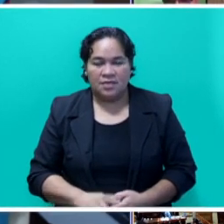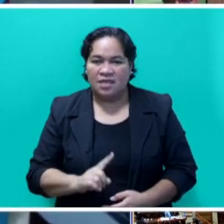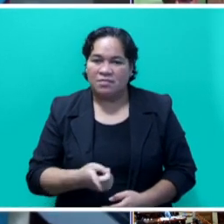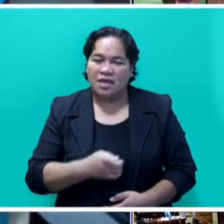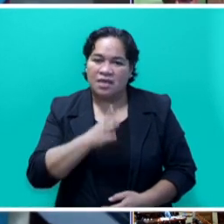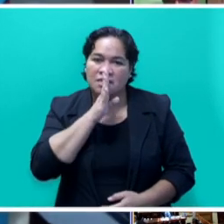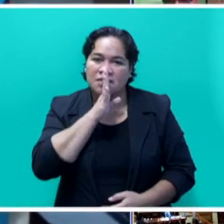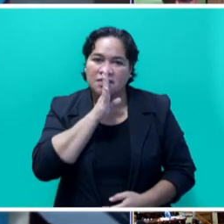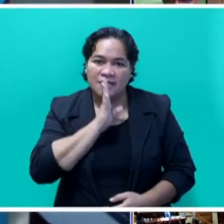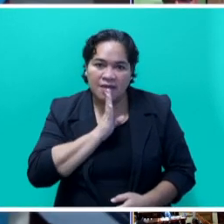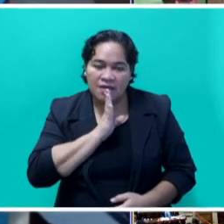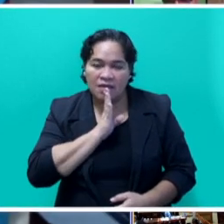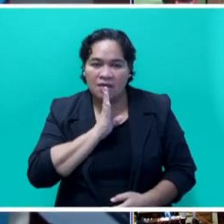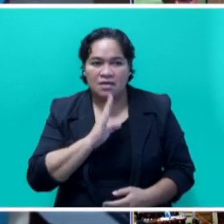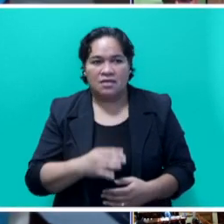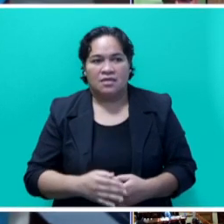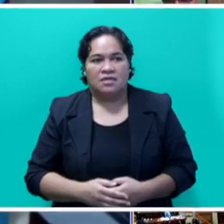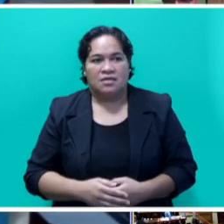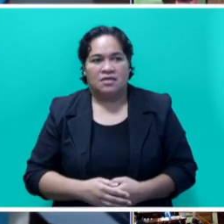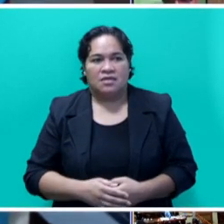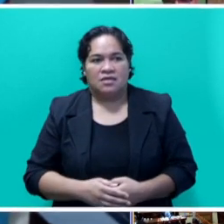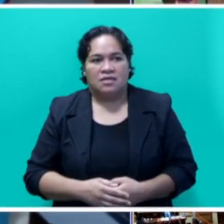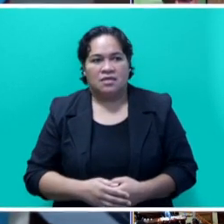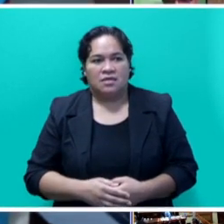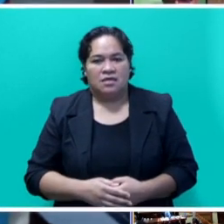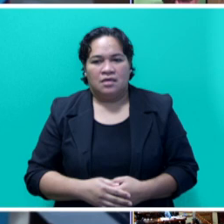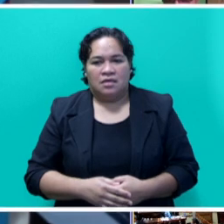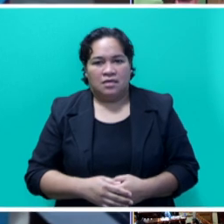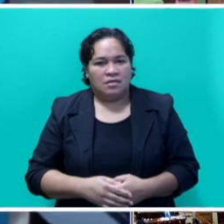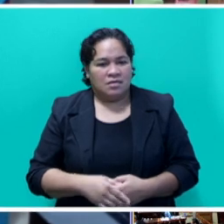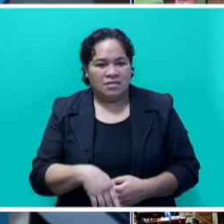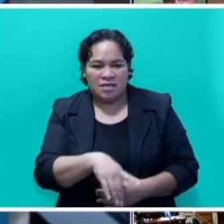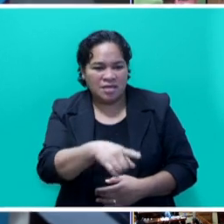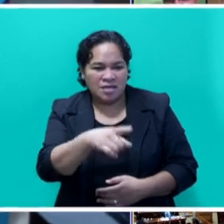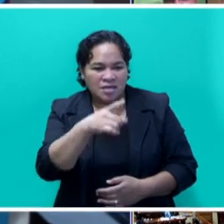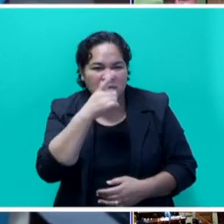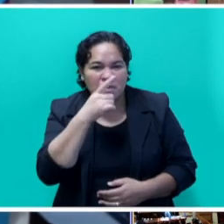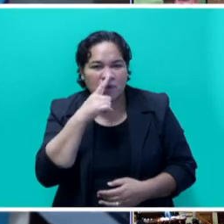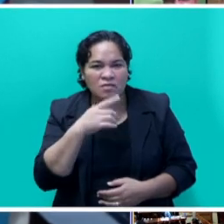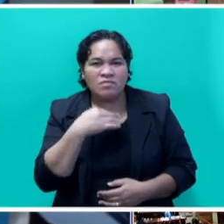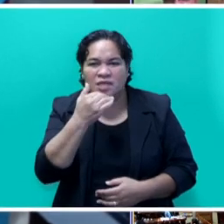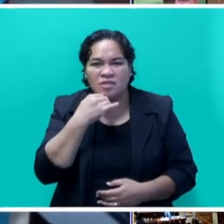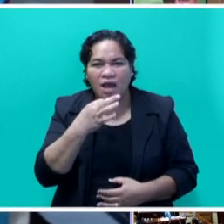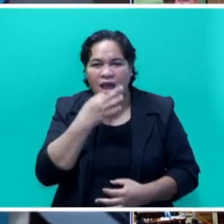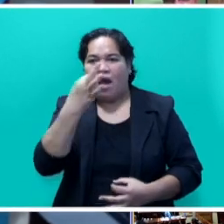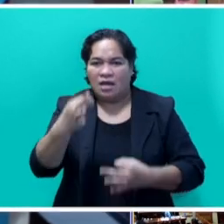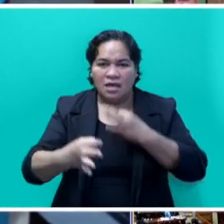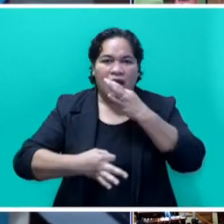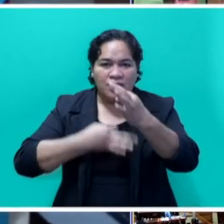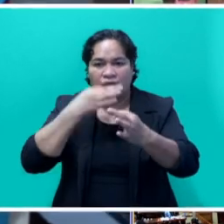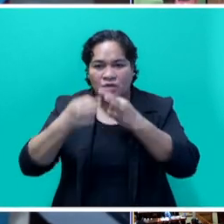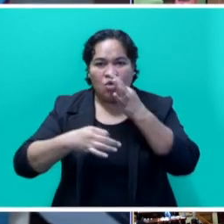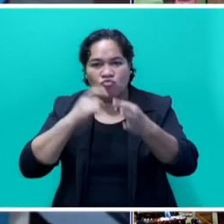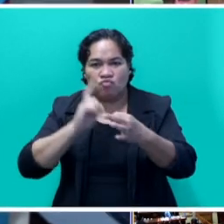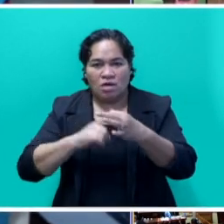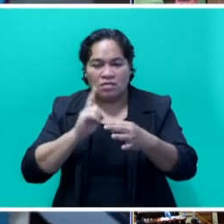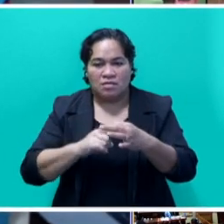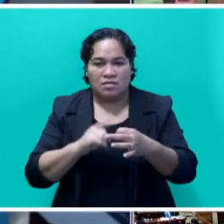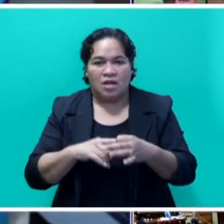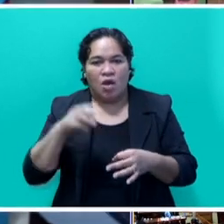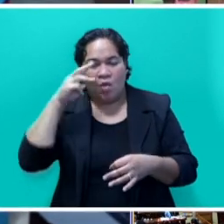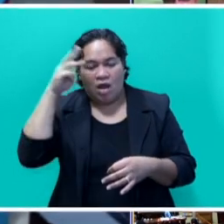unfortunately, a fool can ask more questions than a wise man can answer. I suppose it would help the